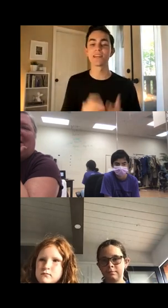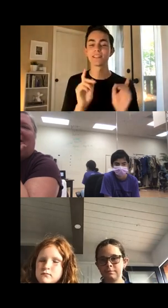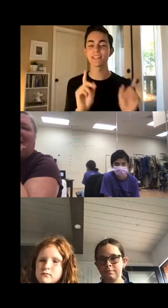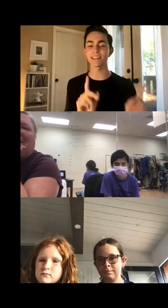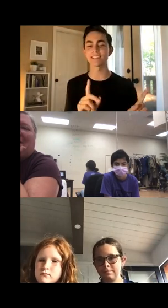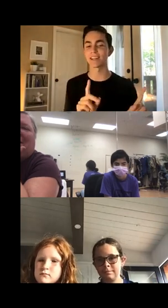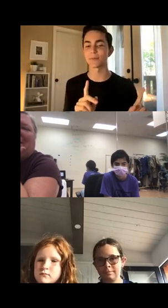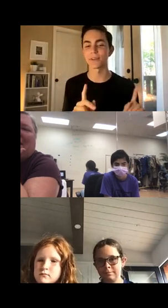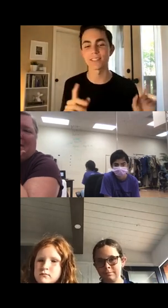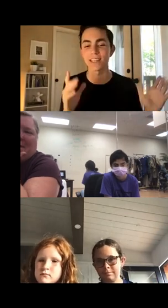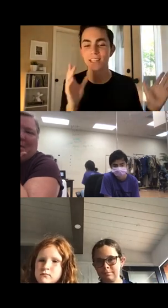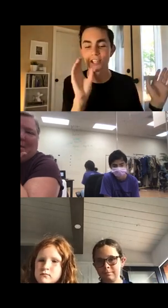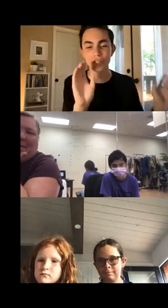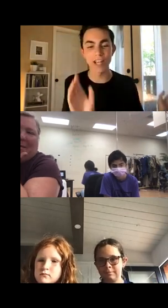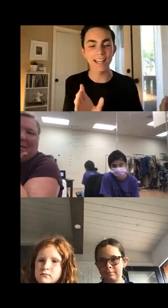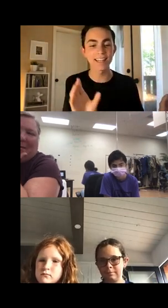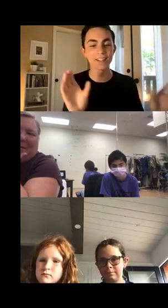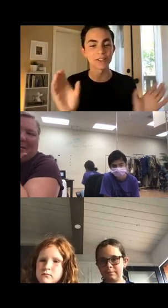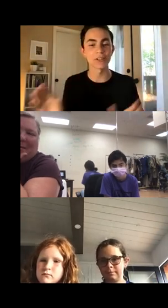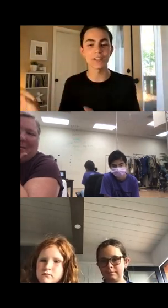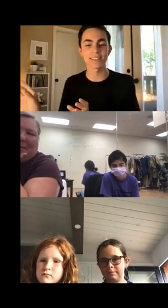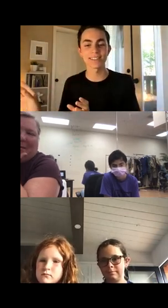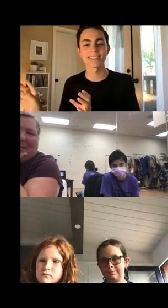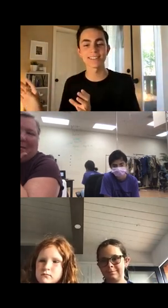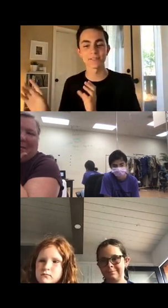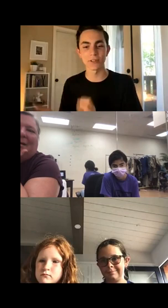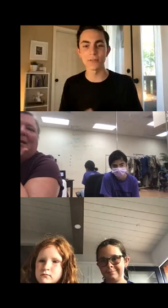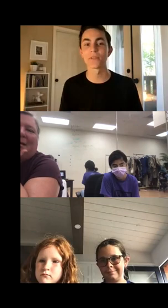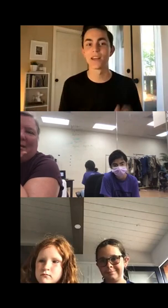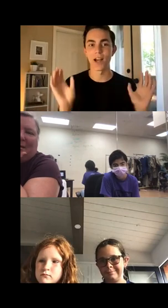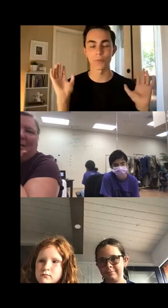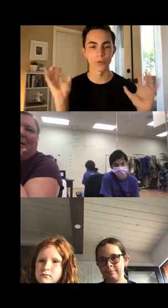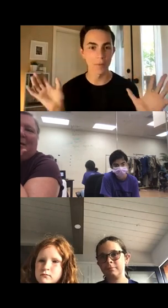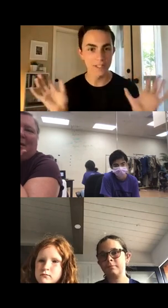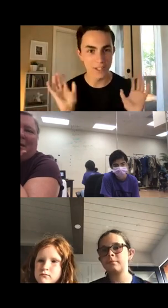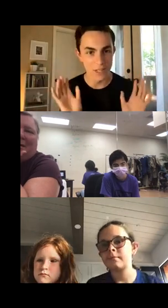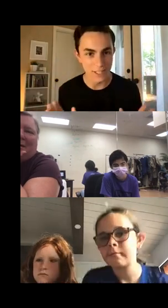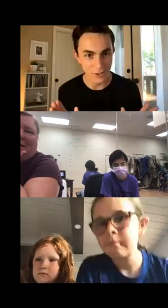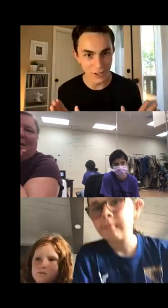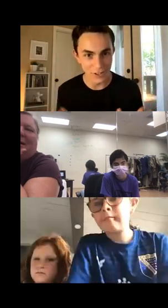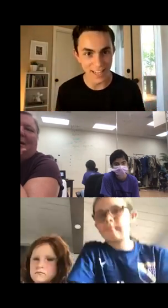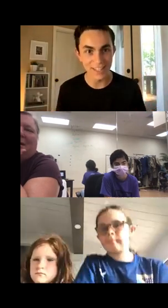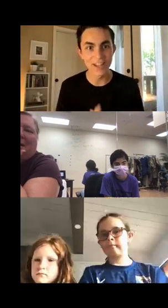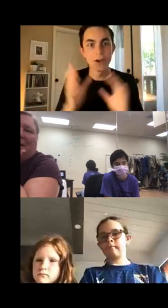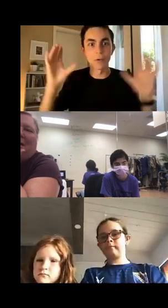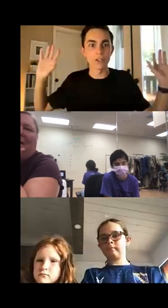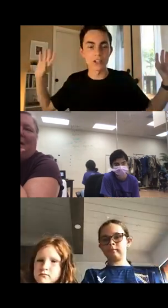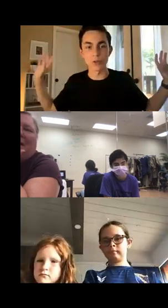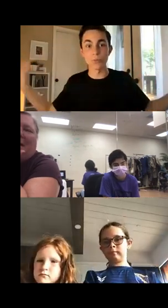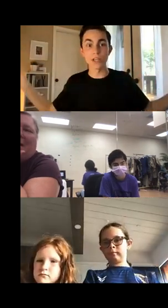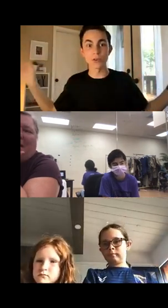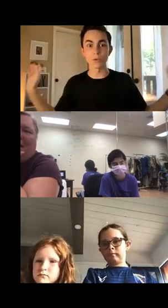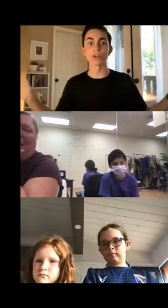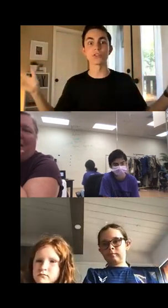J-A-C-K-L-E-W. Second time I said Jack Lewis, right? I promise it'll be easier to understand once you get